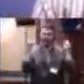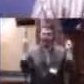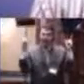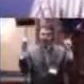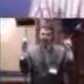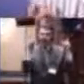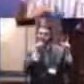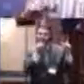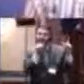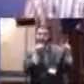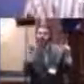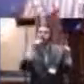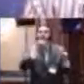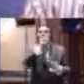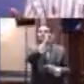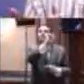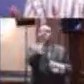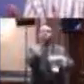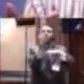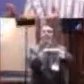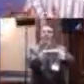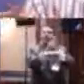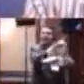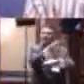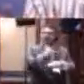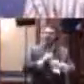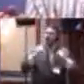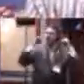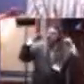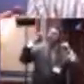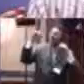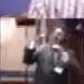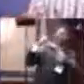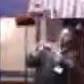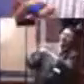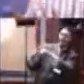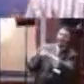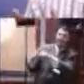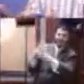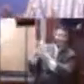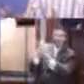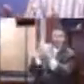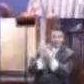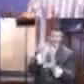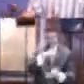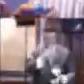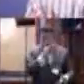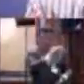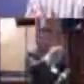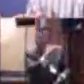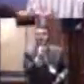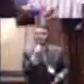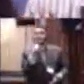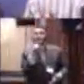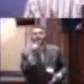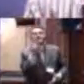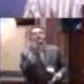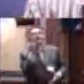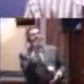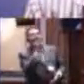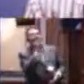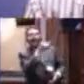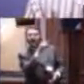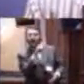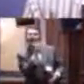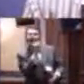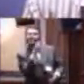revolution, which tells you how the strong central state has managed to instrumentalize religion